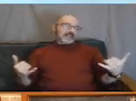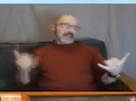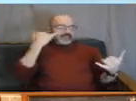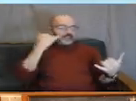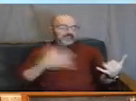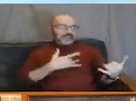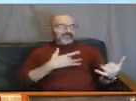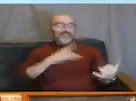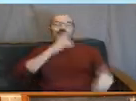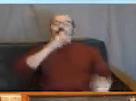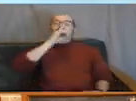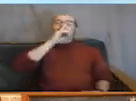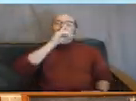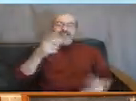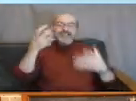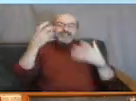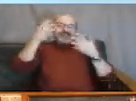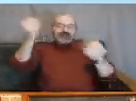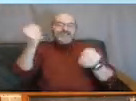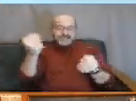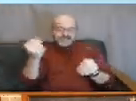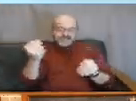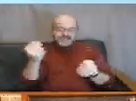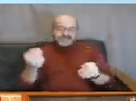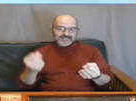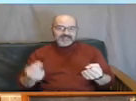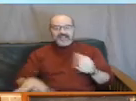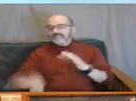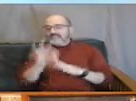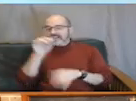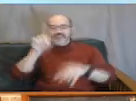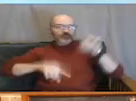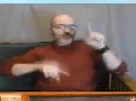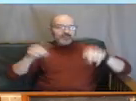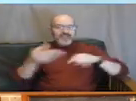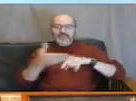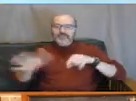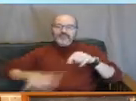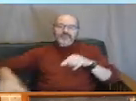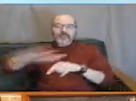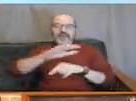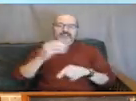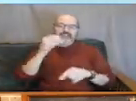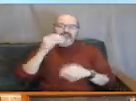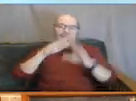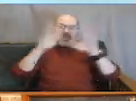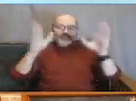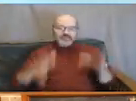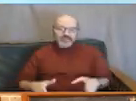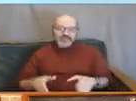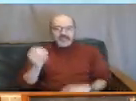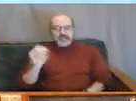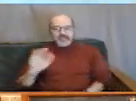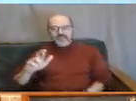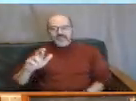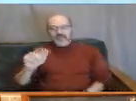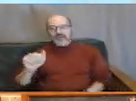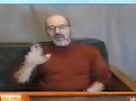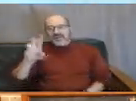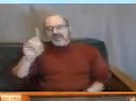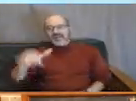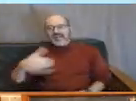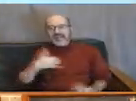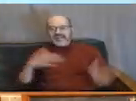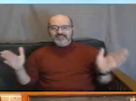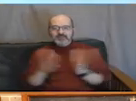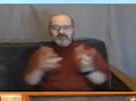if you feel really confident, you can find some random things around the house. Mr. Ade's got some mini basketballs.